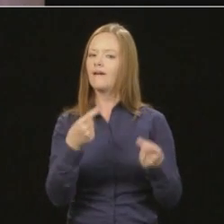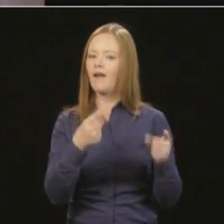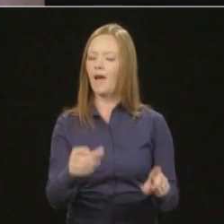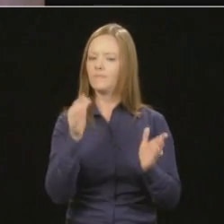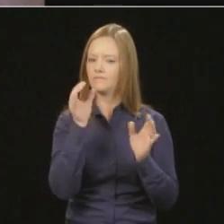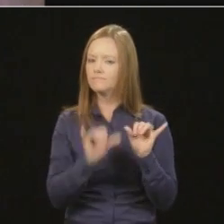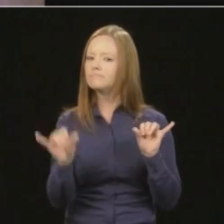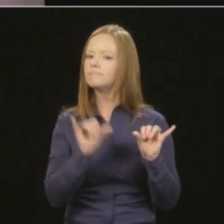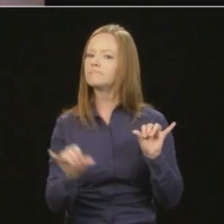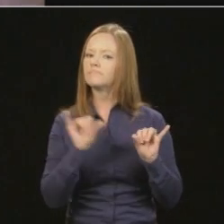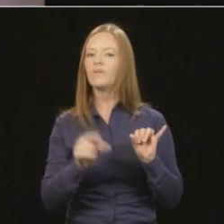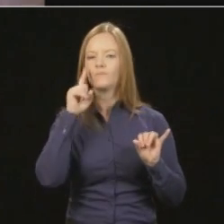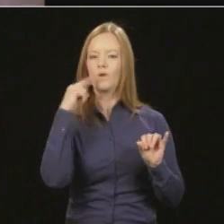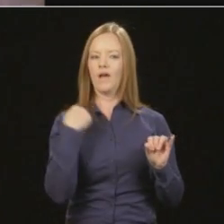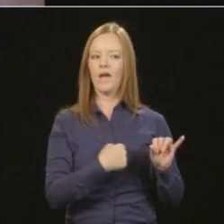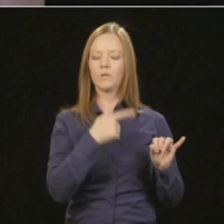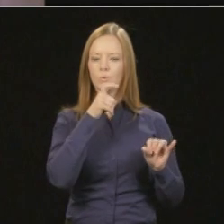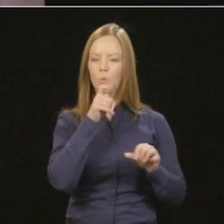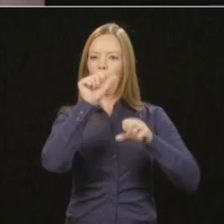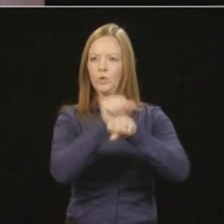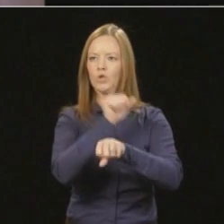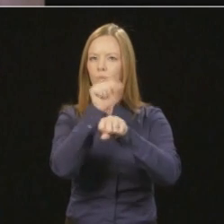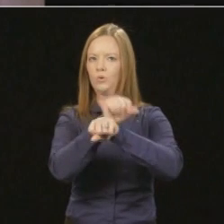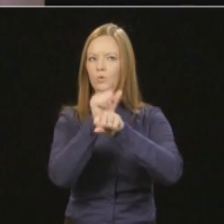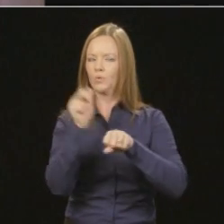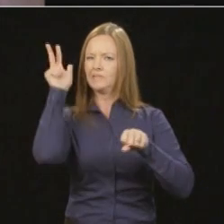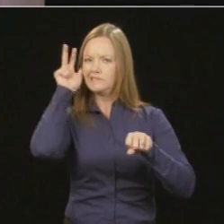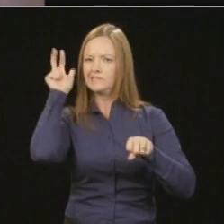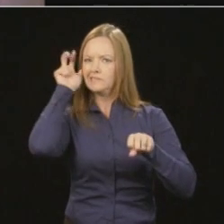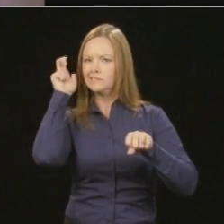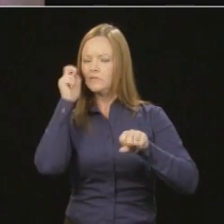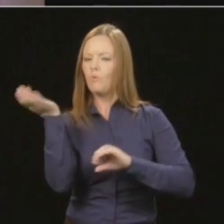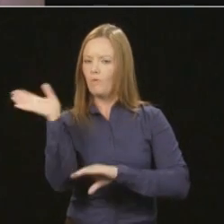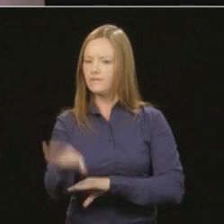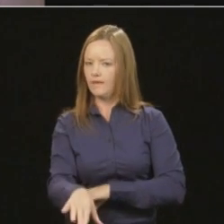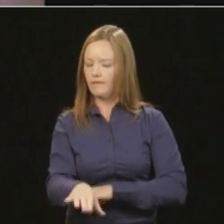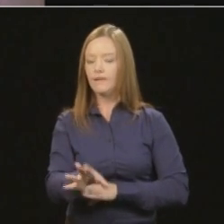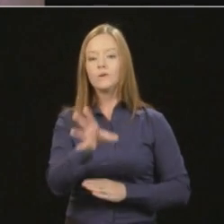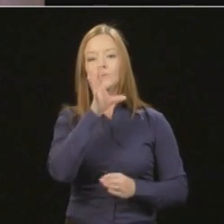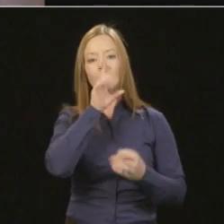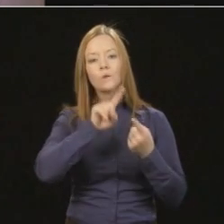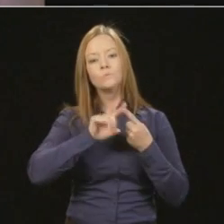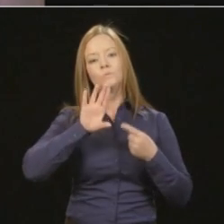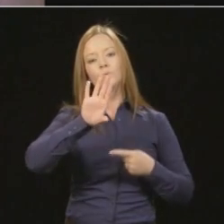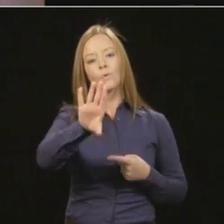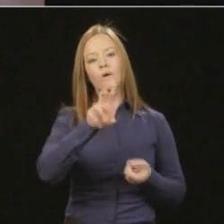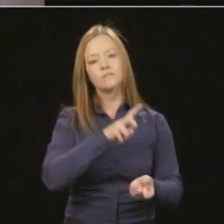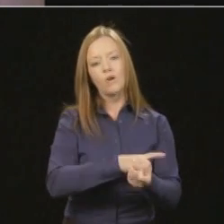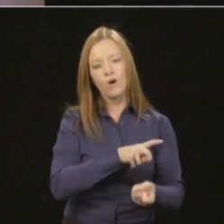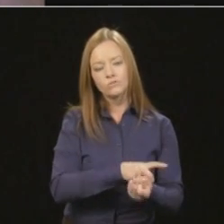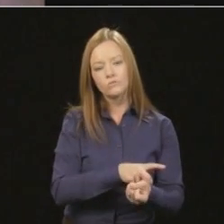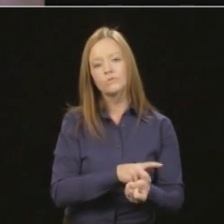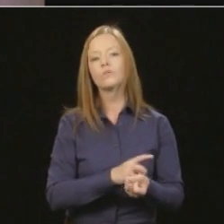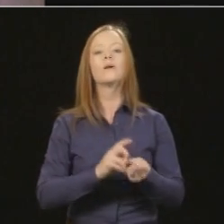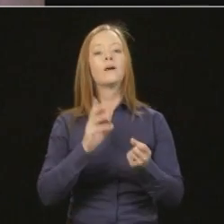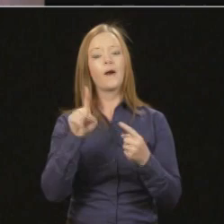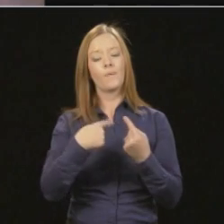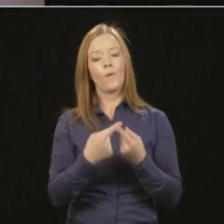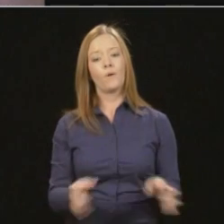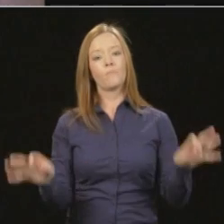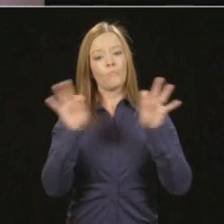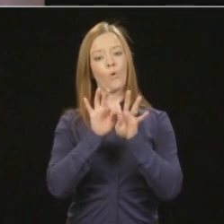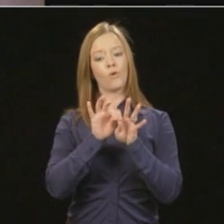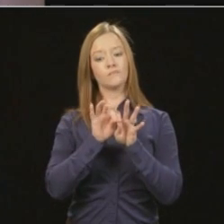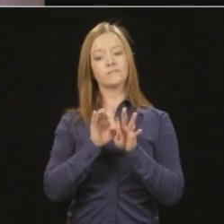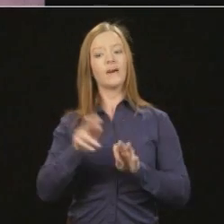long. Don't forget to talk with your physician or provider about the importance of hearing health care to your overall